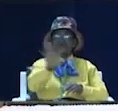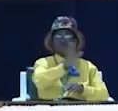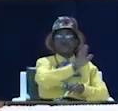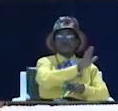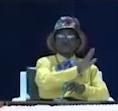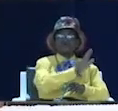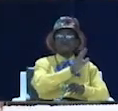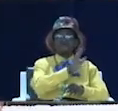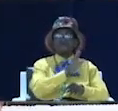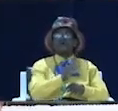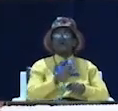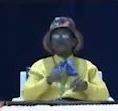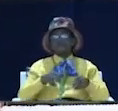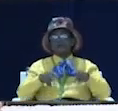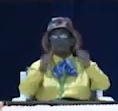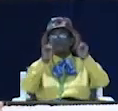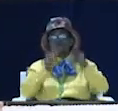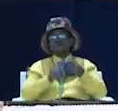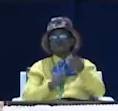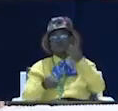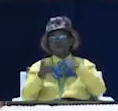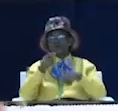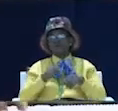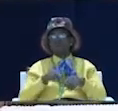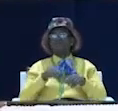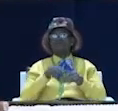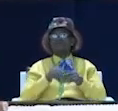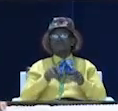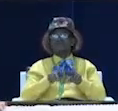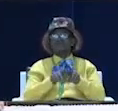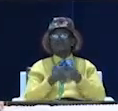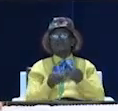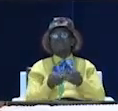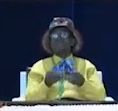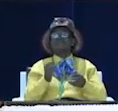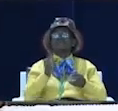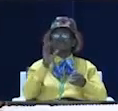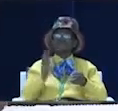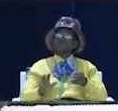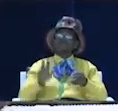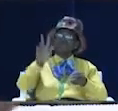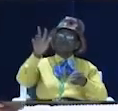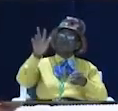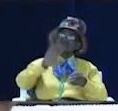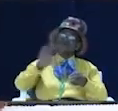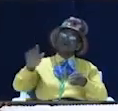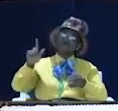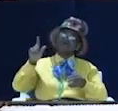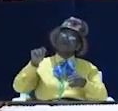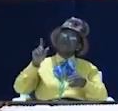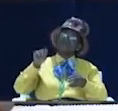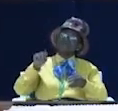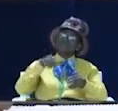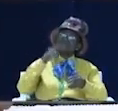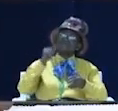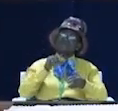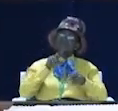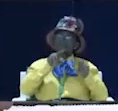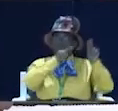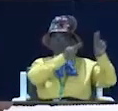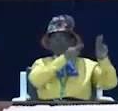Revelation chapter 3 verse 20. Revelation 3 verse 20. He said, behold, I stand at the door and I